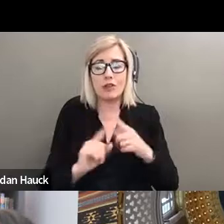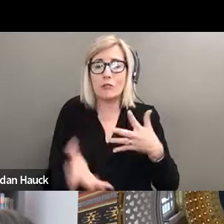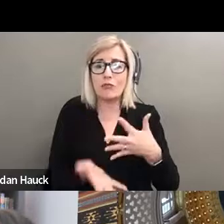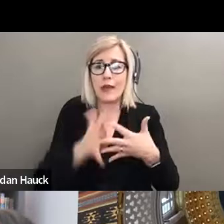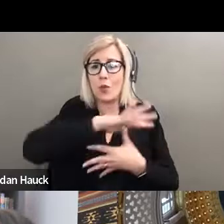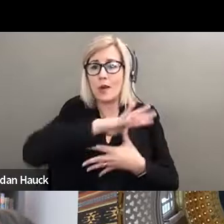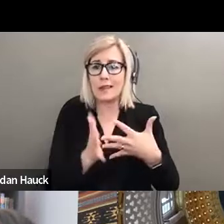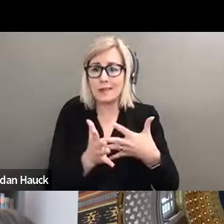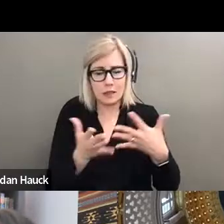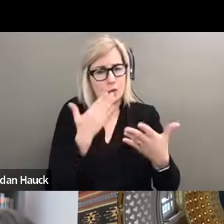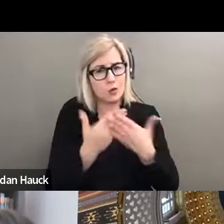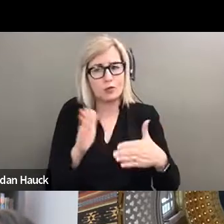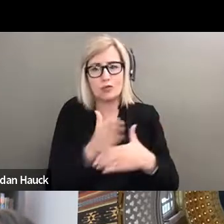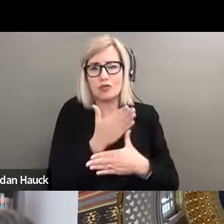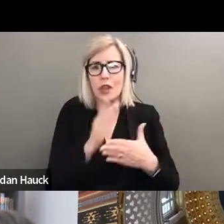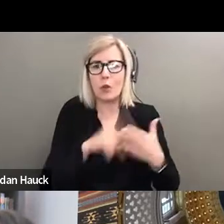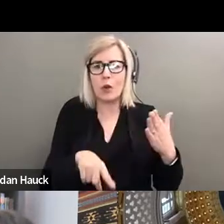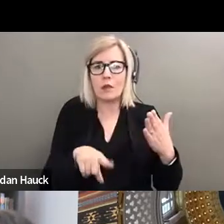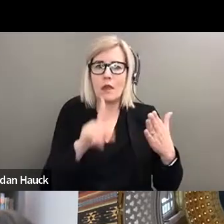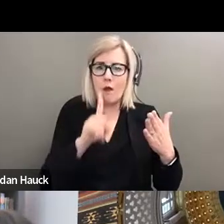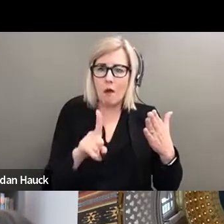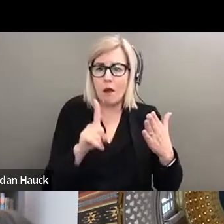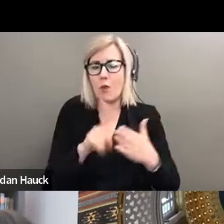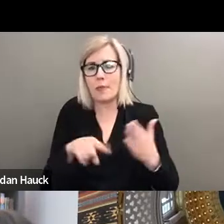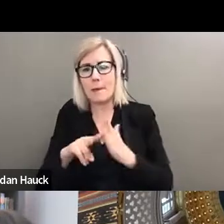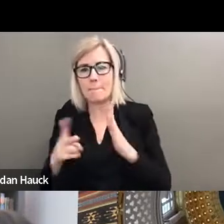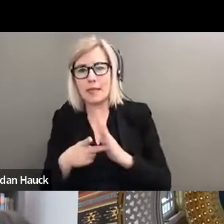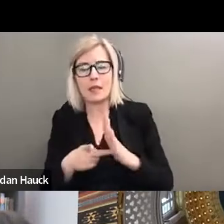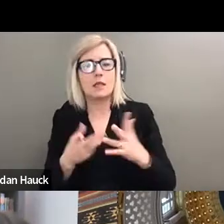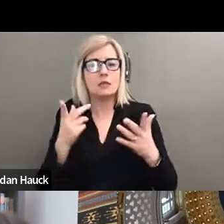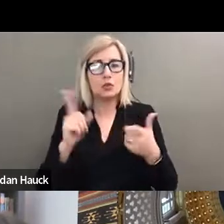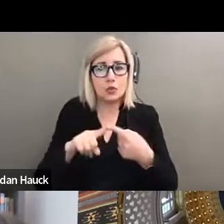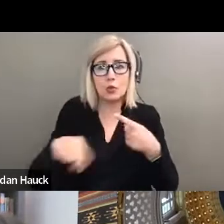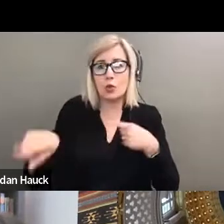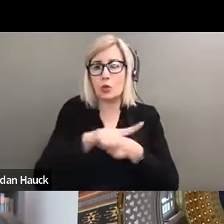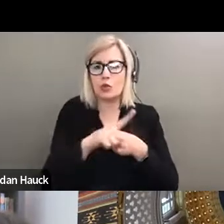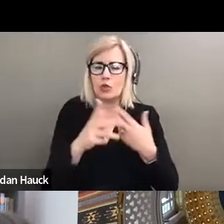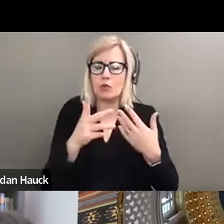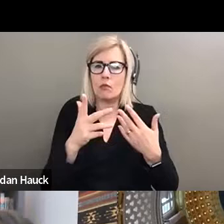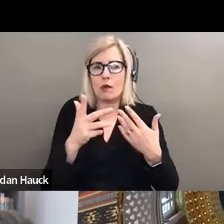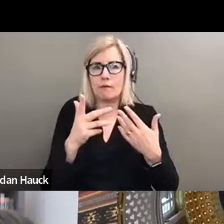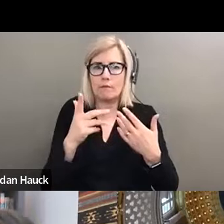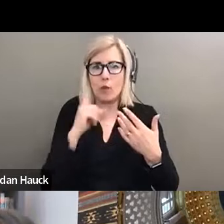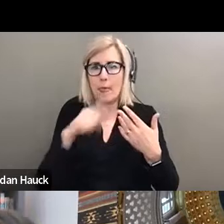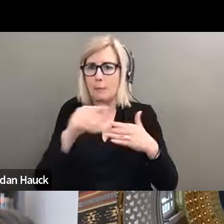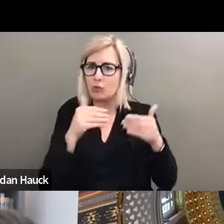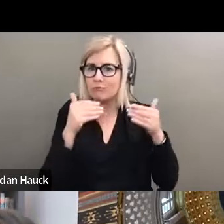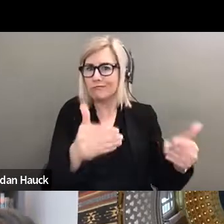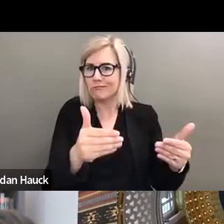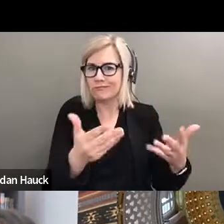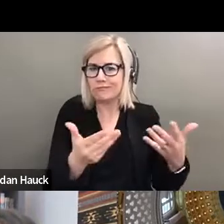and it's good to share what those are and what they mean to you, so they can move stuff forward the way you'd like to see it. So share your voice.